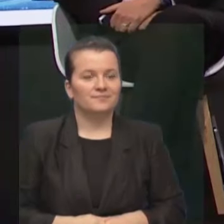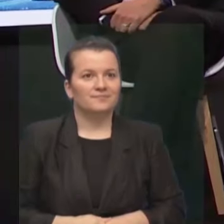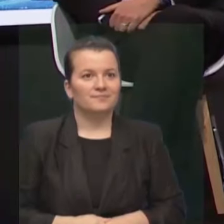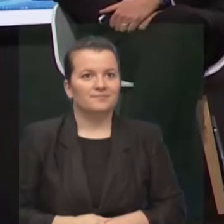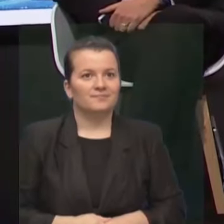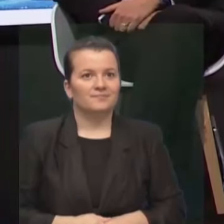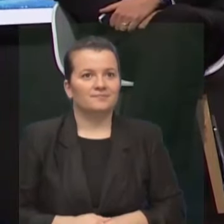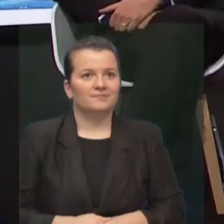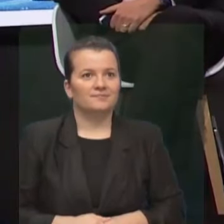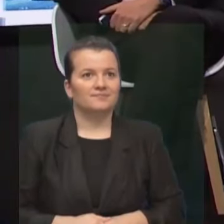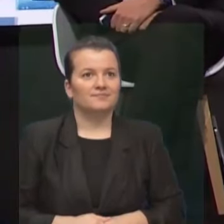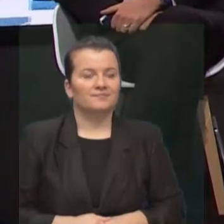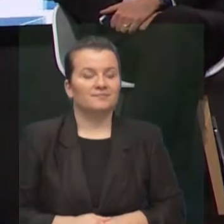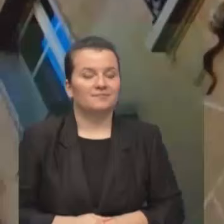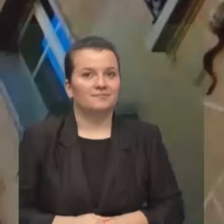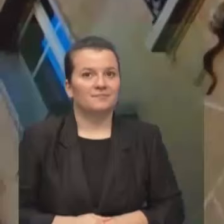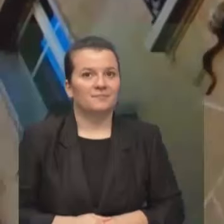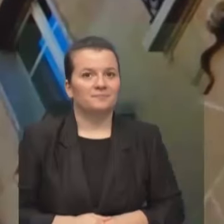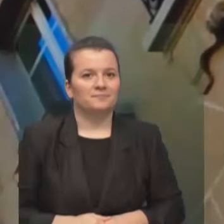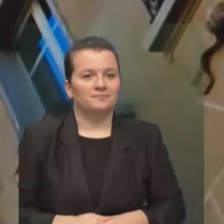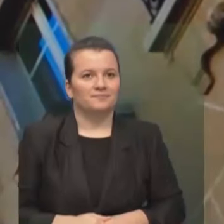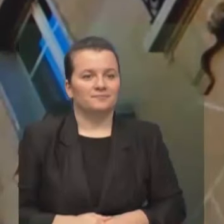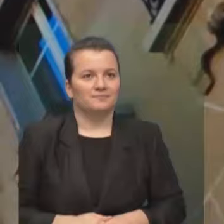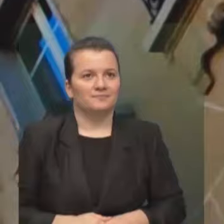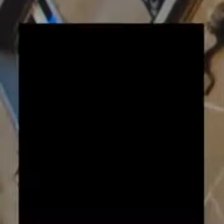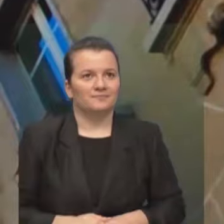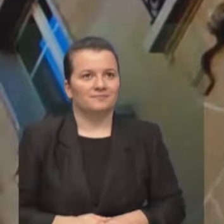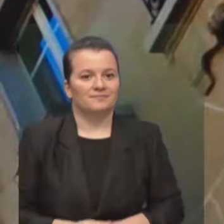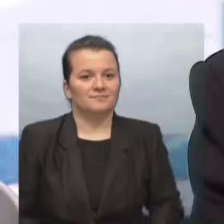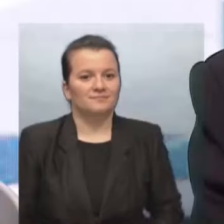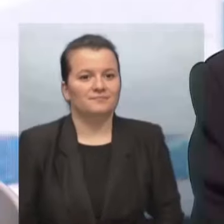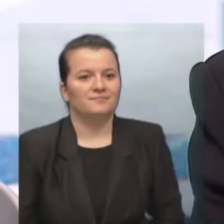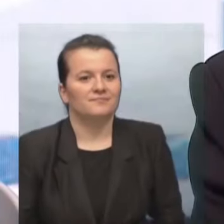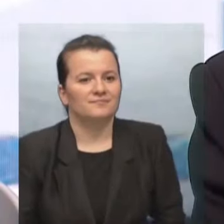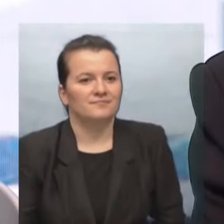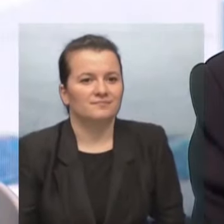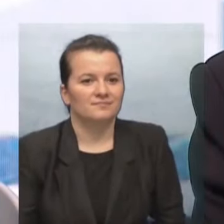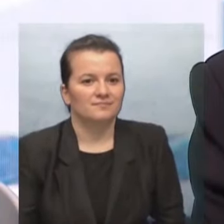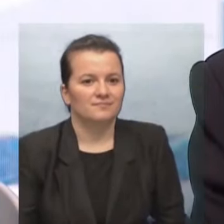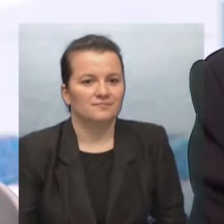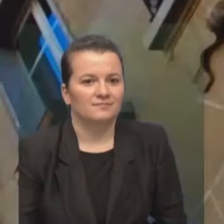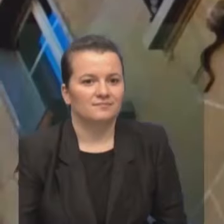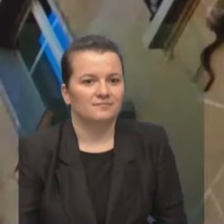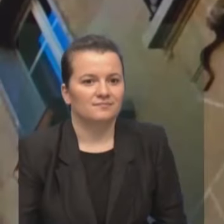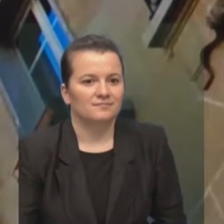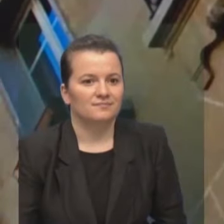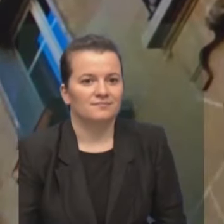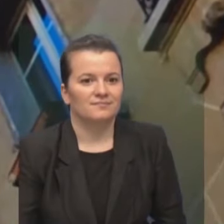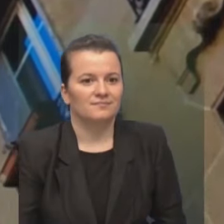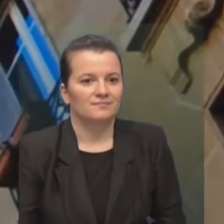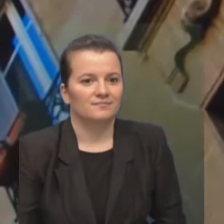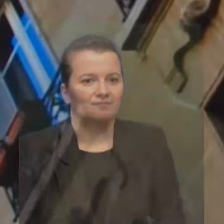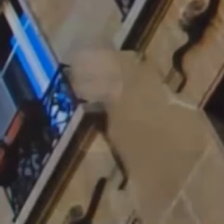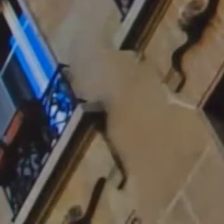chairman of BlaBlaCar and the entrepreneurial co-chairman of France Digital, the largest association of startups in Europe. The board